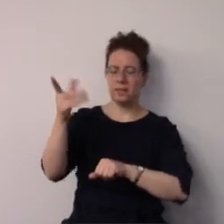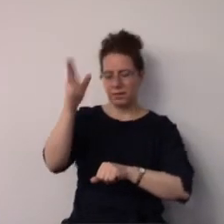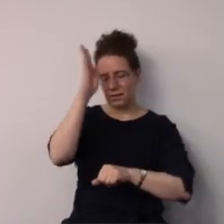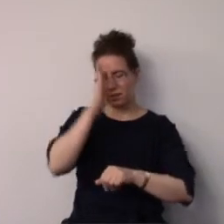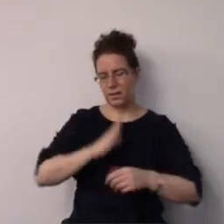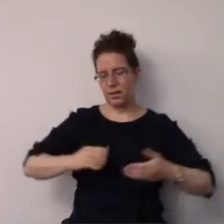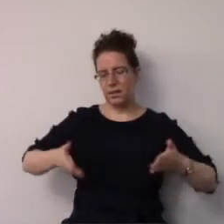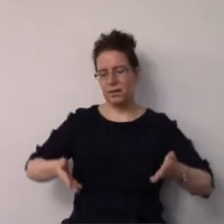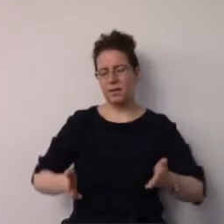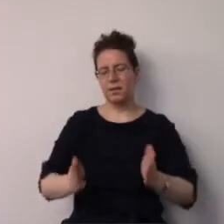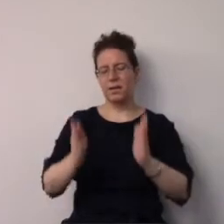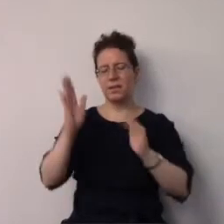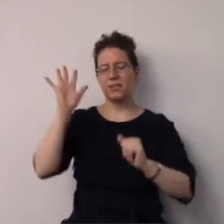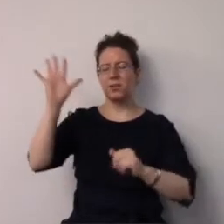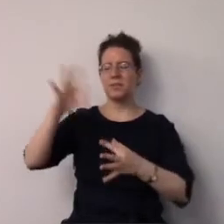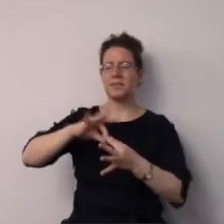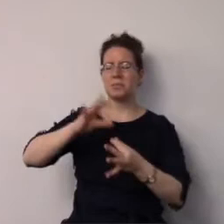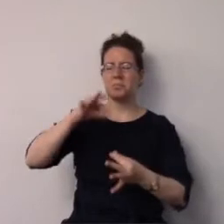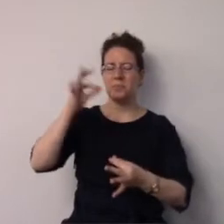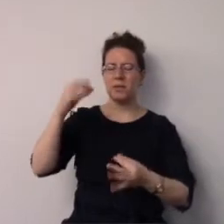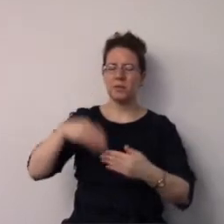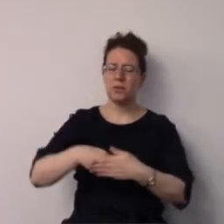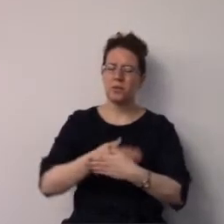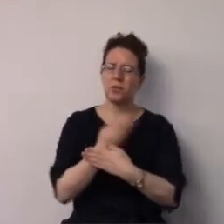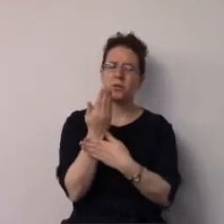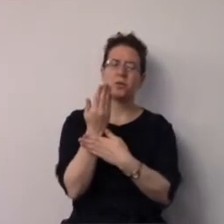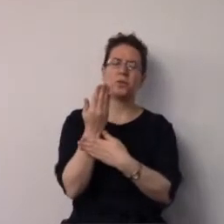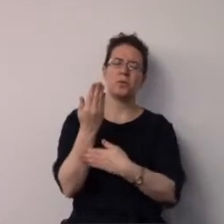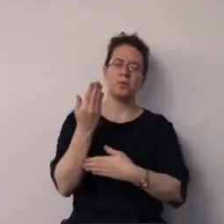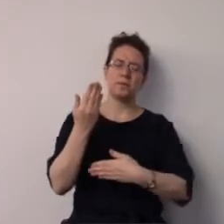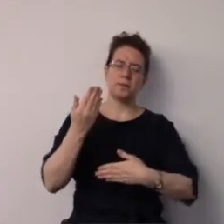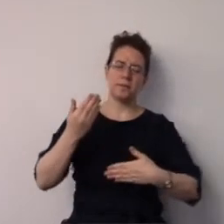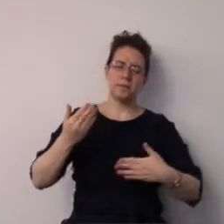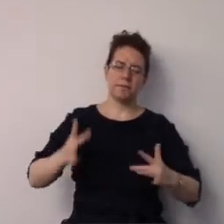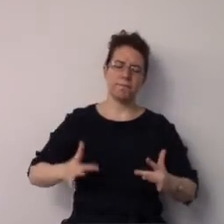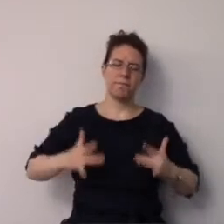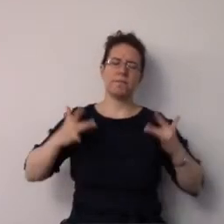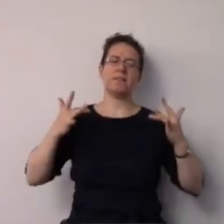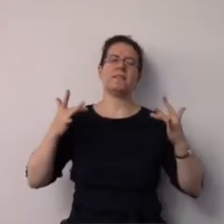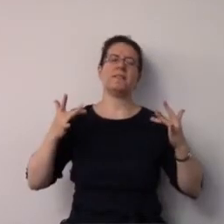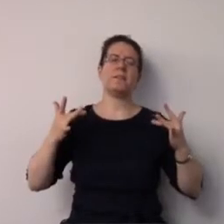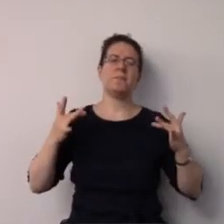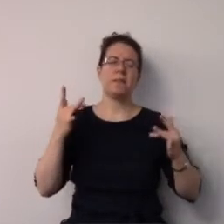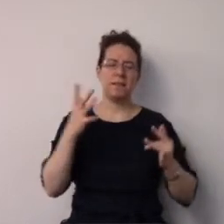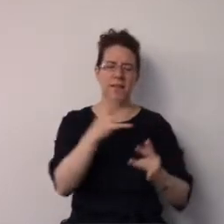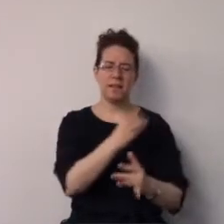above, Lord, on us. Holy God, let it wash us in your